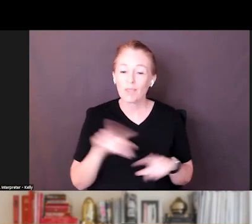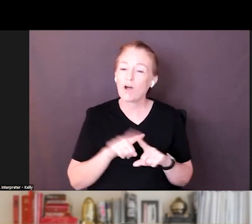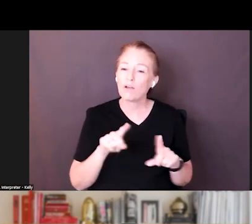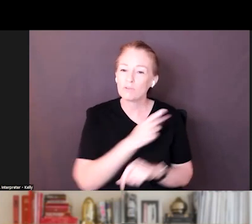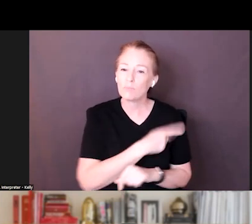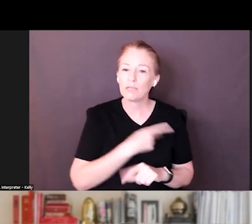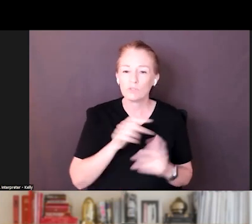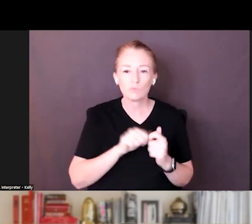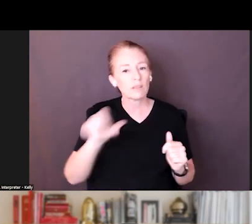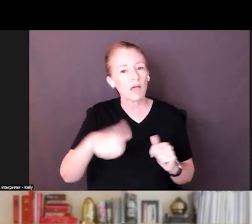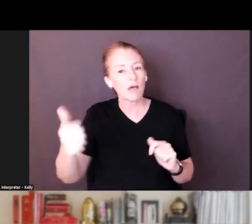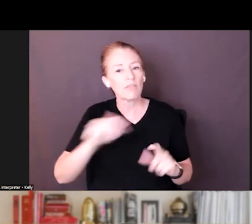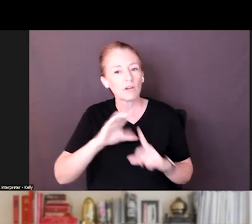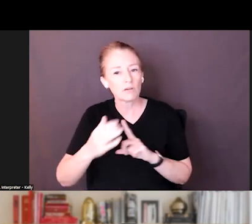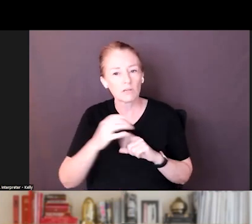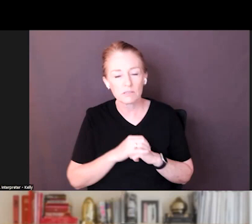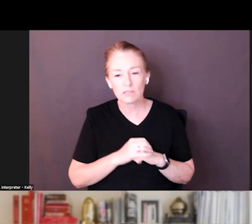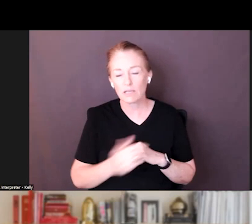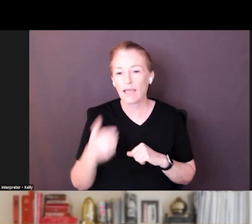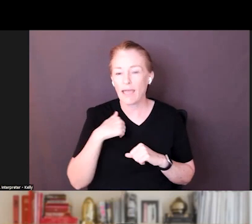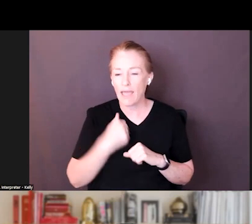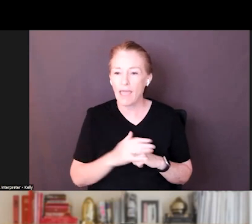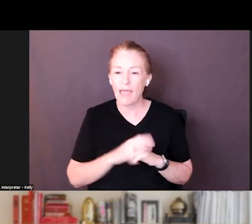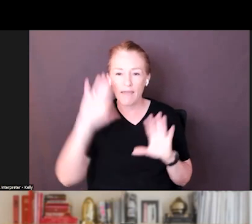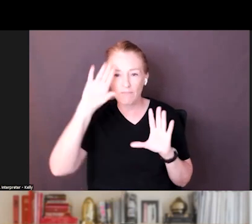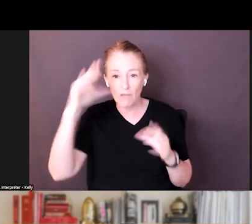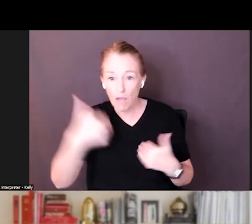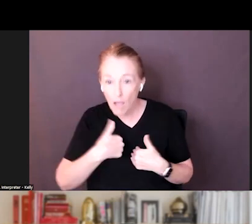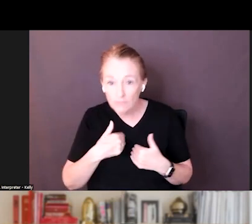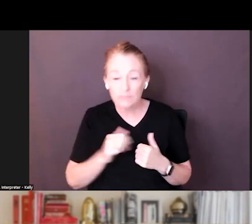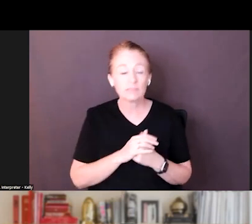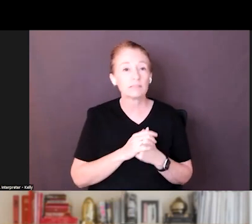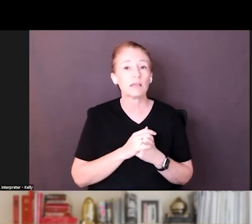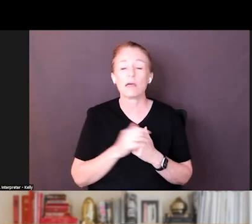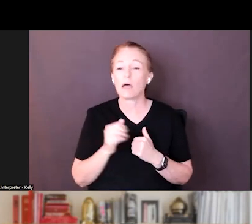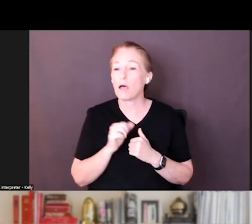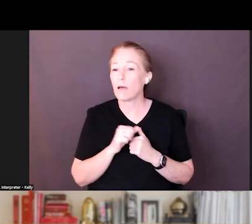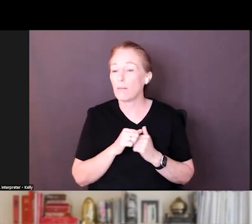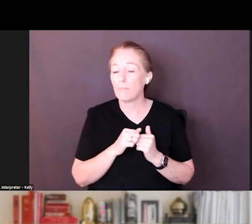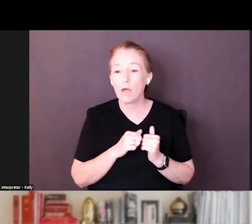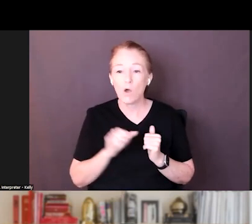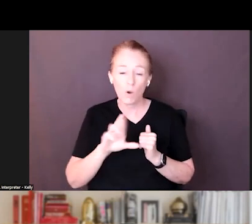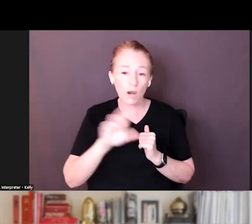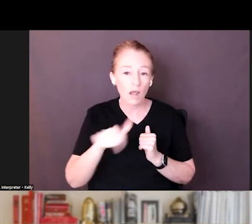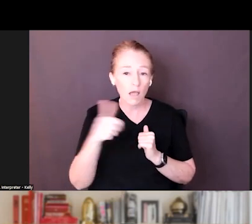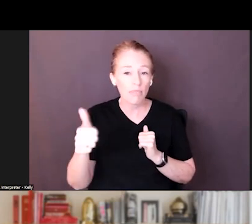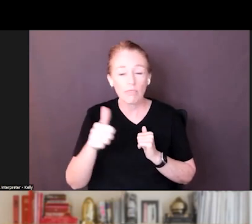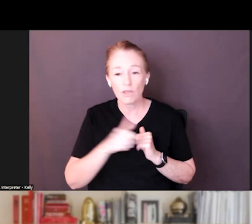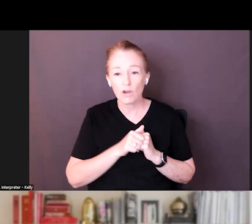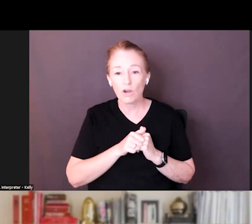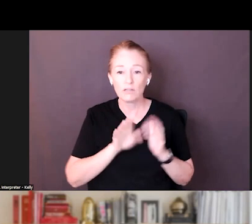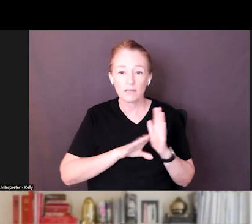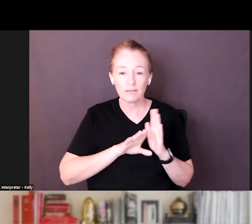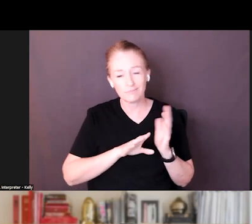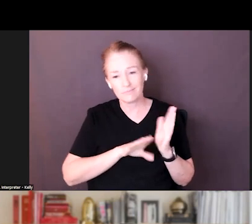as comorbid autism or other types of developmental disabilities, where hospitals will feel that they don't